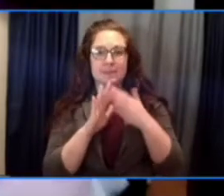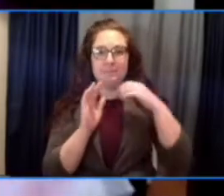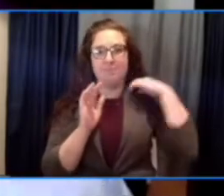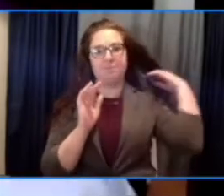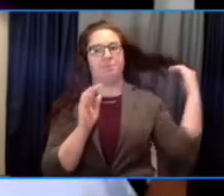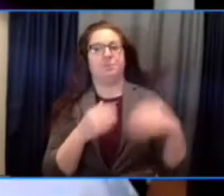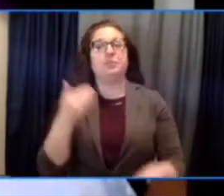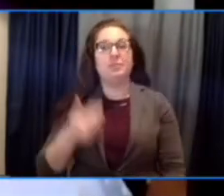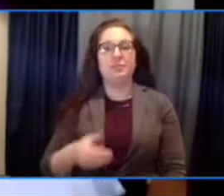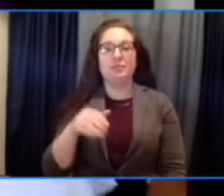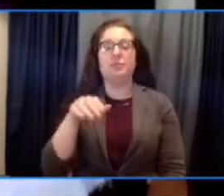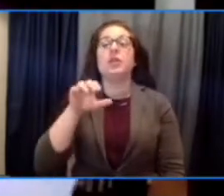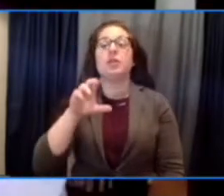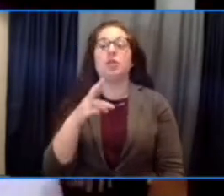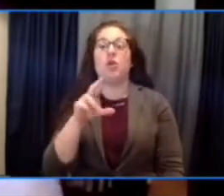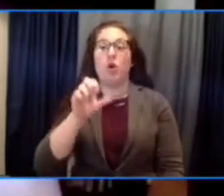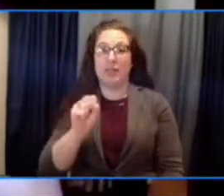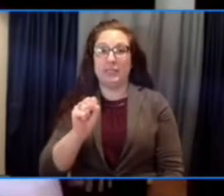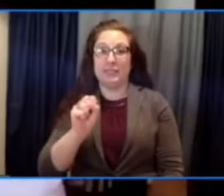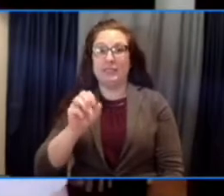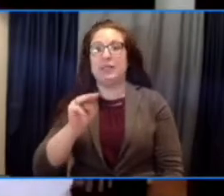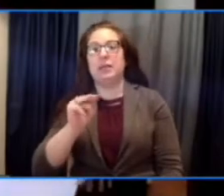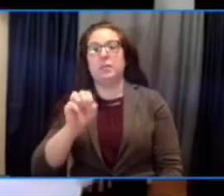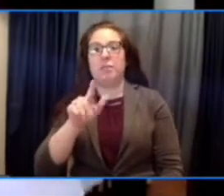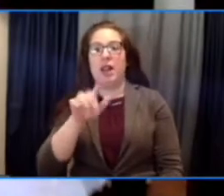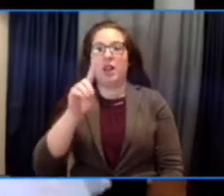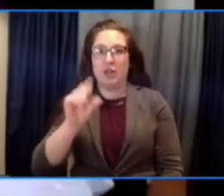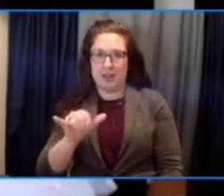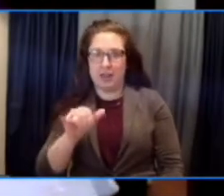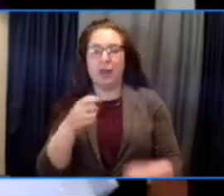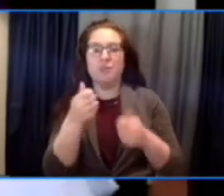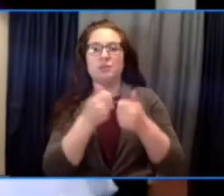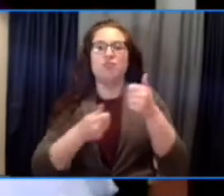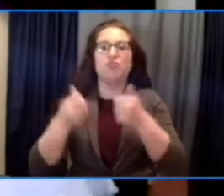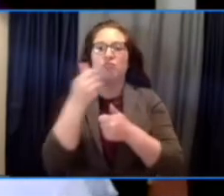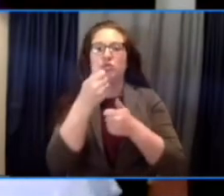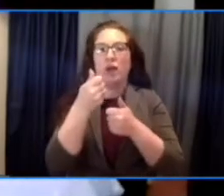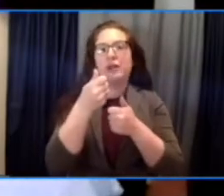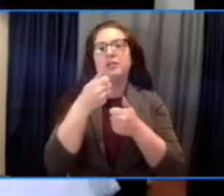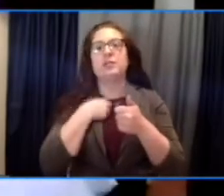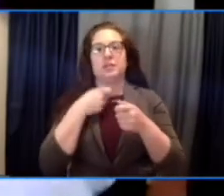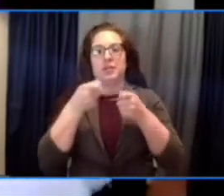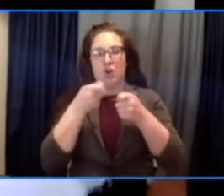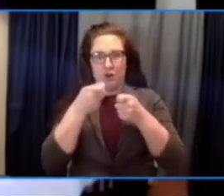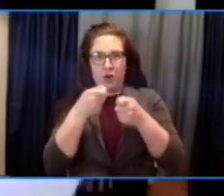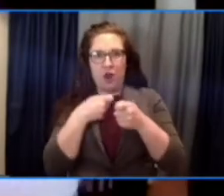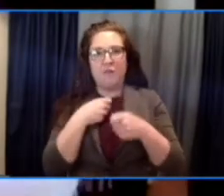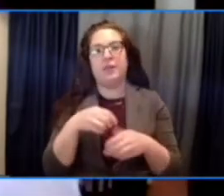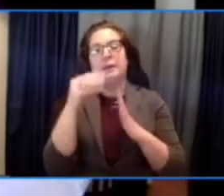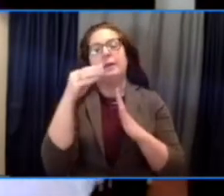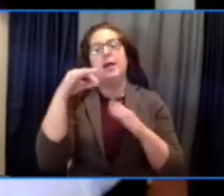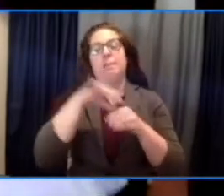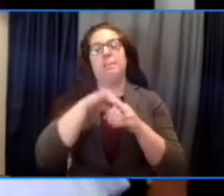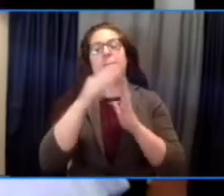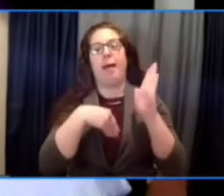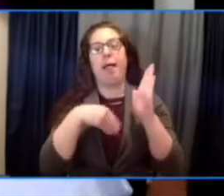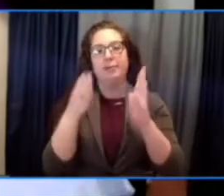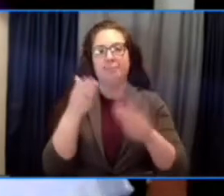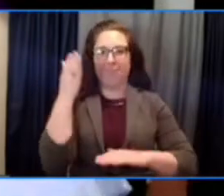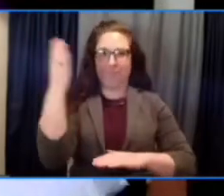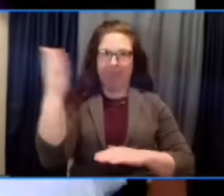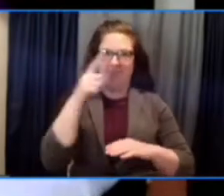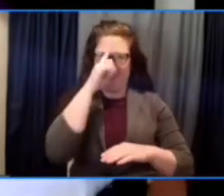I am the executive director of the Ballot Initiative Strategy Center, and my pronouns are she, her, ella. And I come to you from the